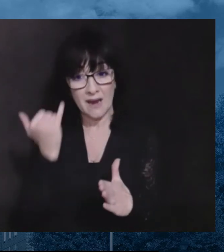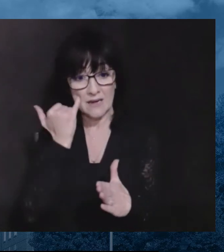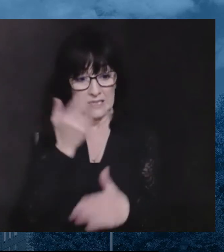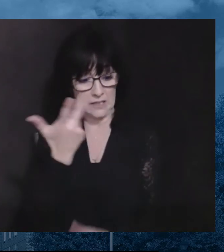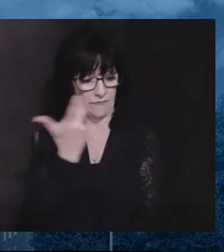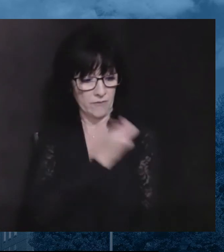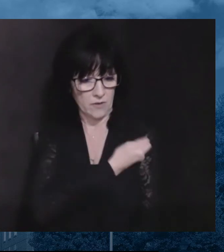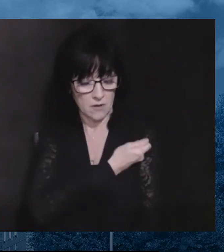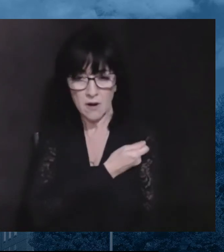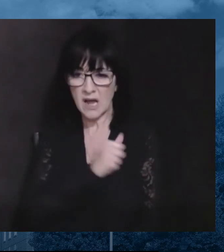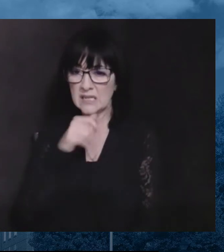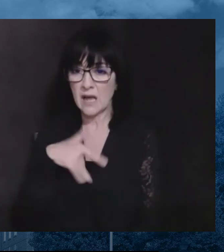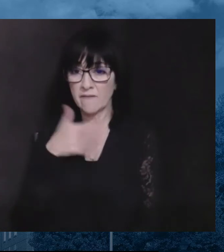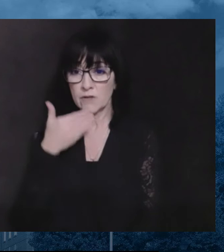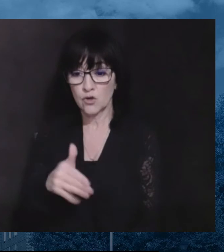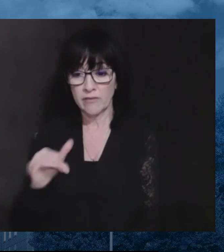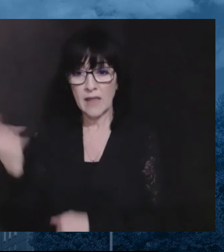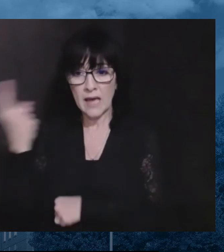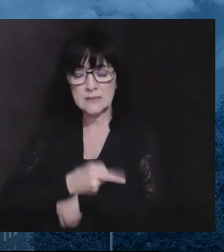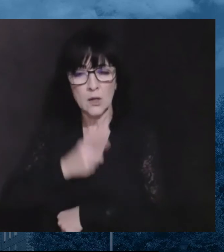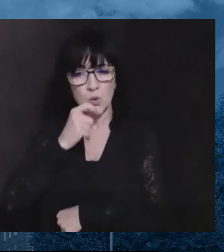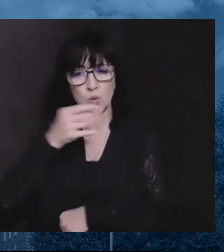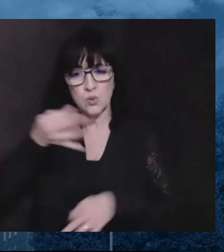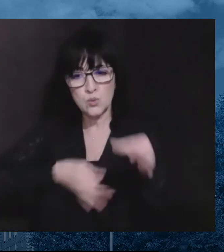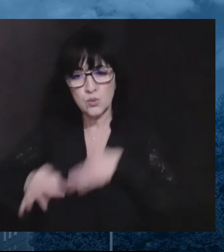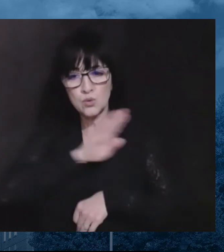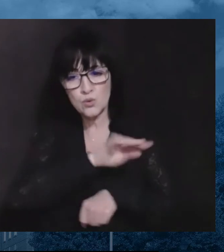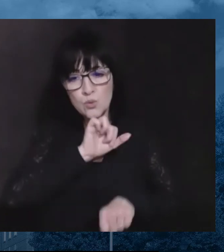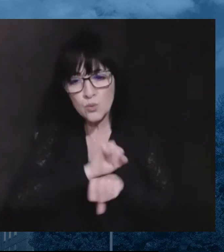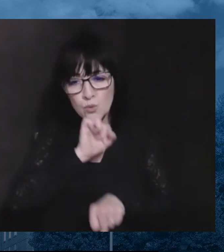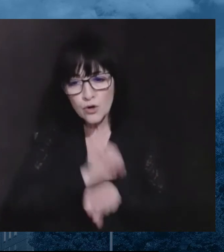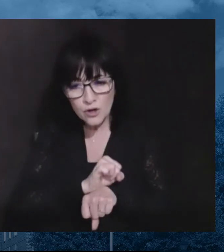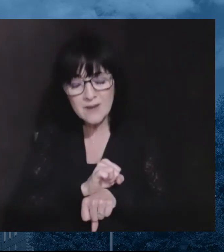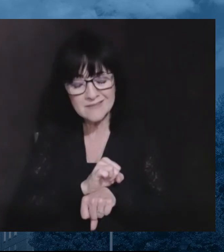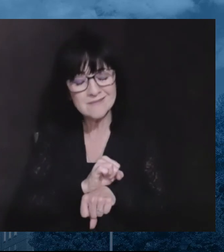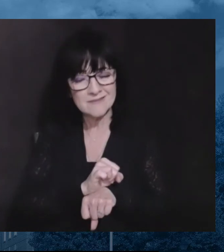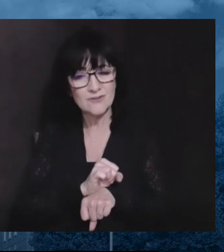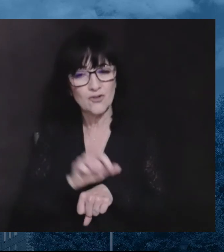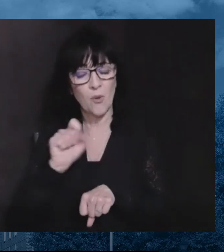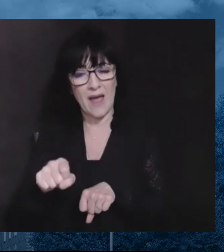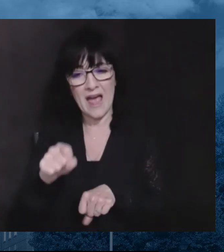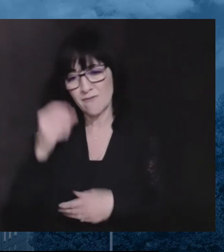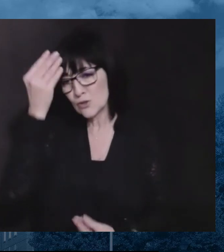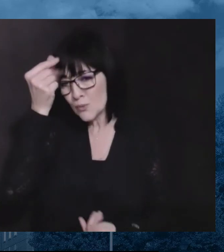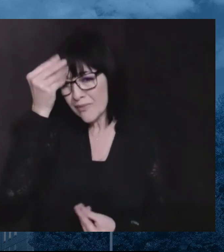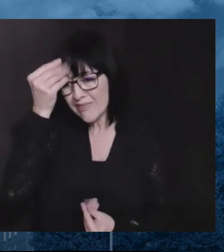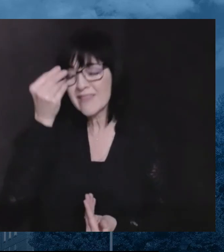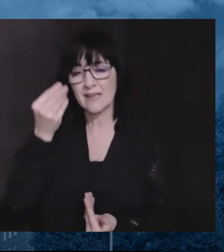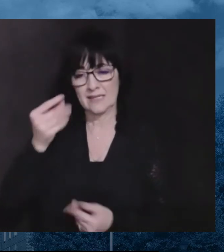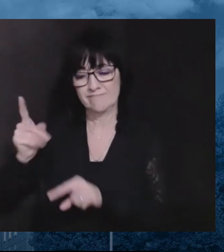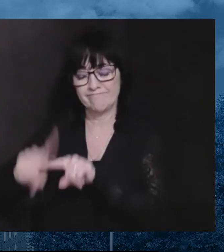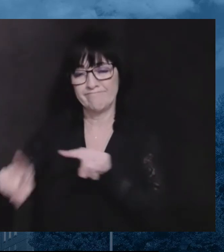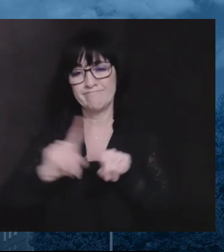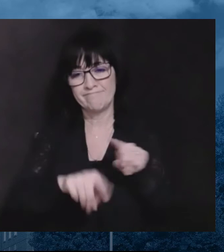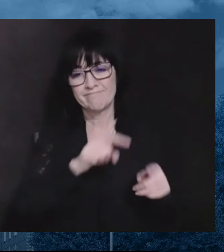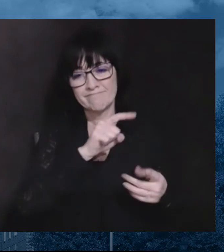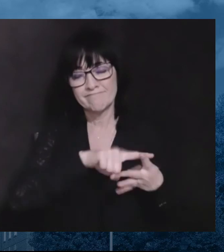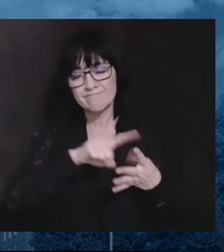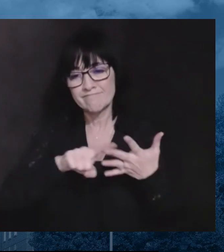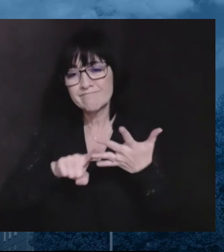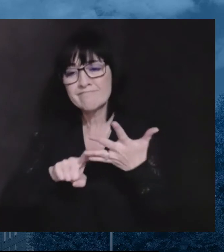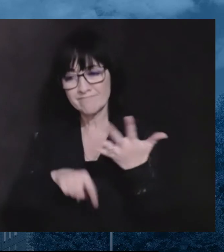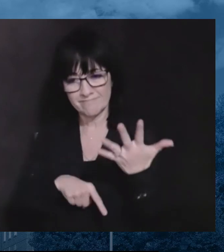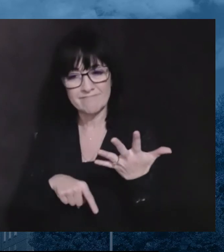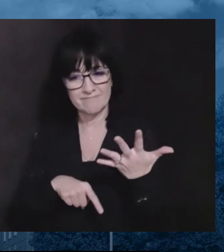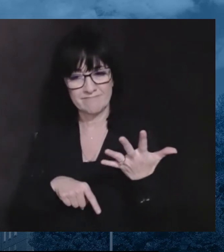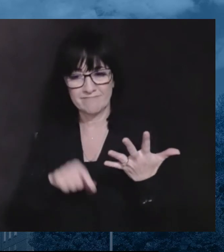that the acceleration of vaccination is going to increase significantly over the